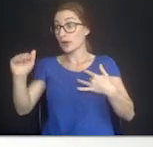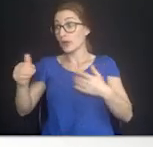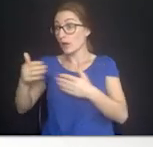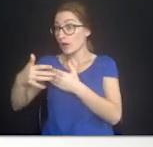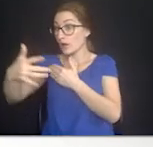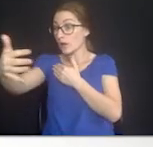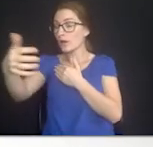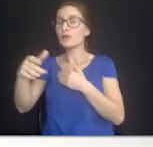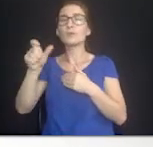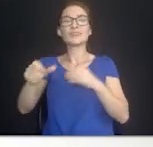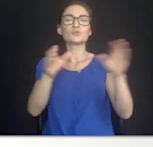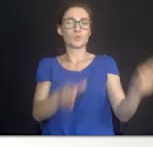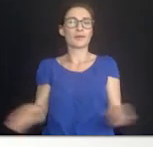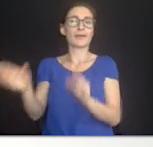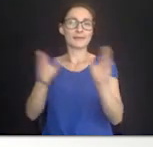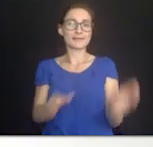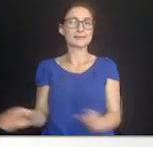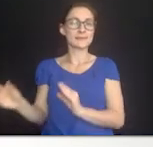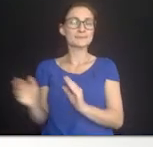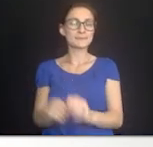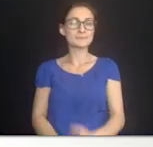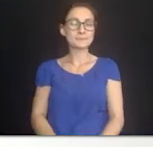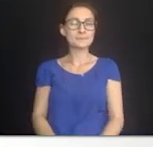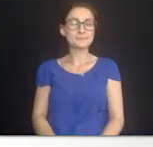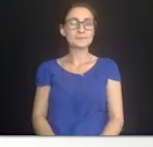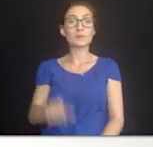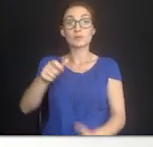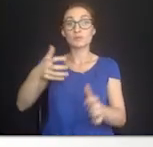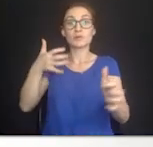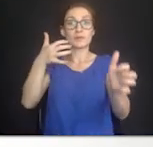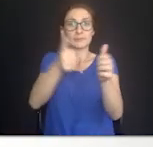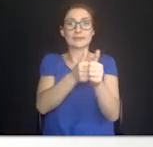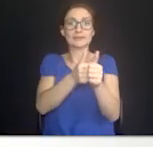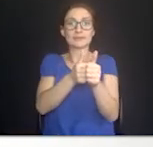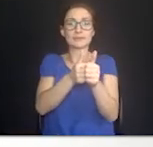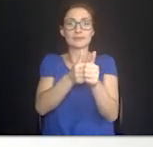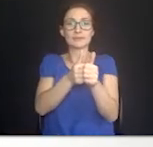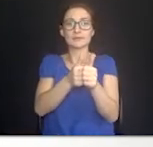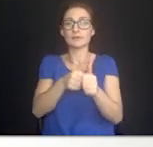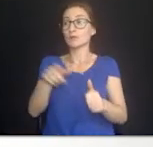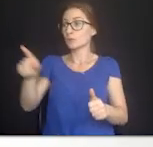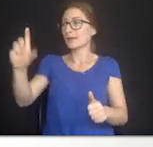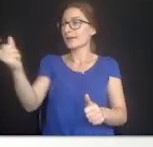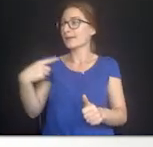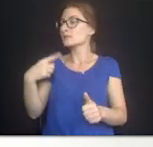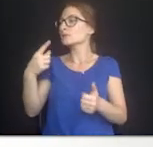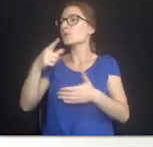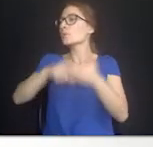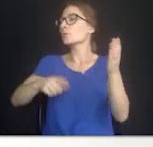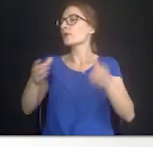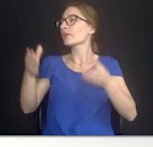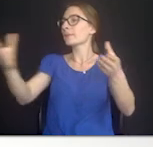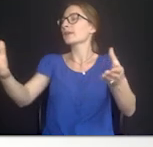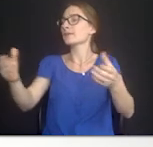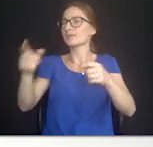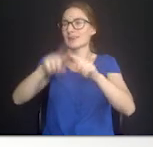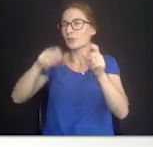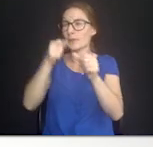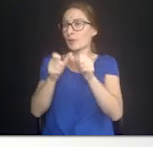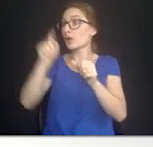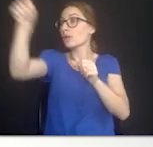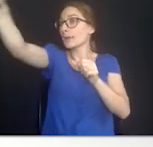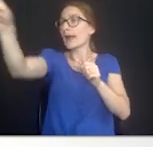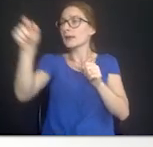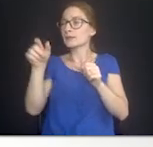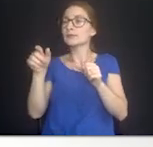to organize it, right? And to keep up to date. You had asked, what do you recommend? I can't remember who it was. I think him back there, right? And I was like,